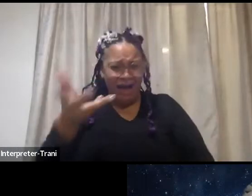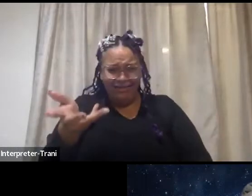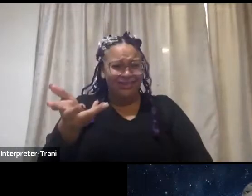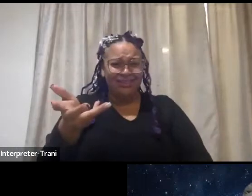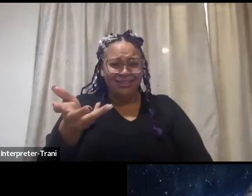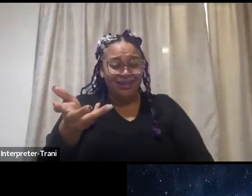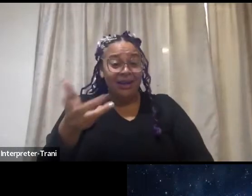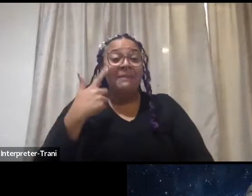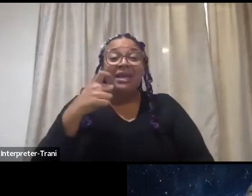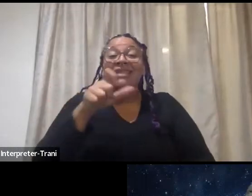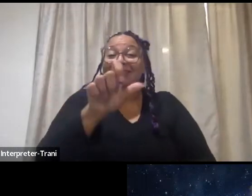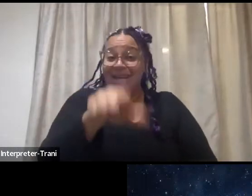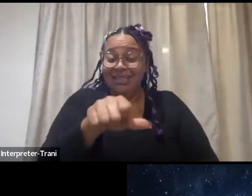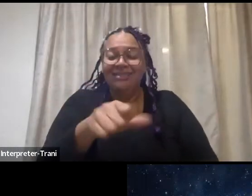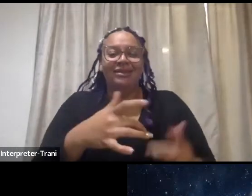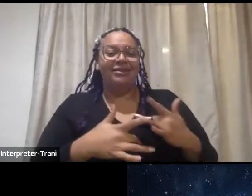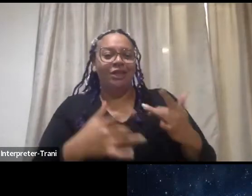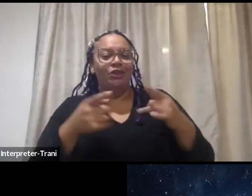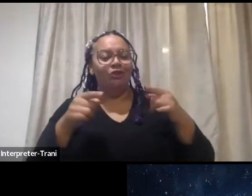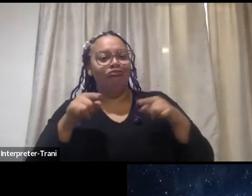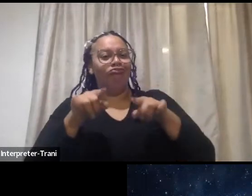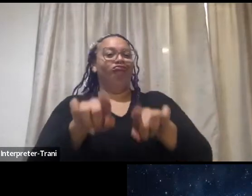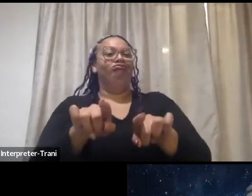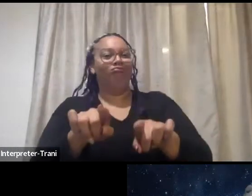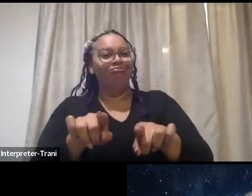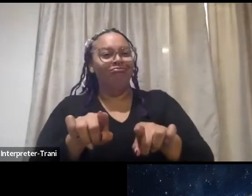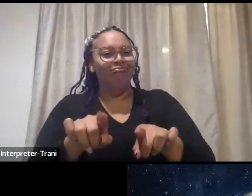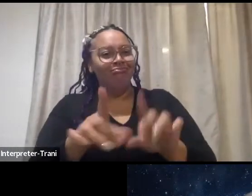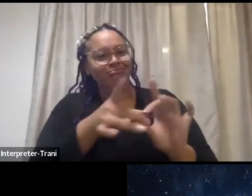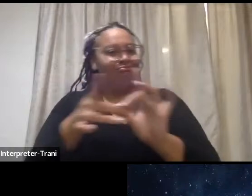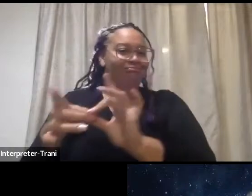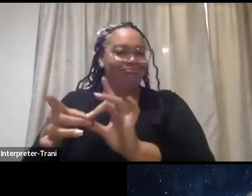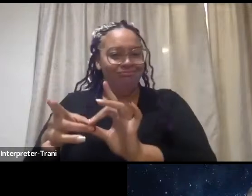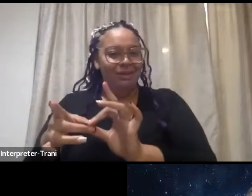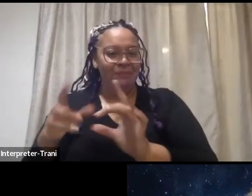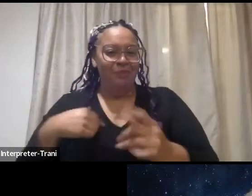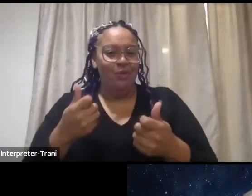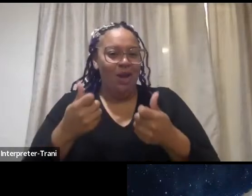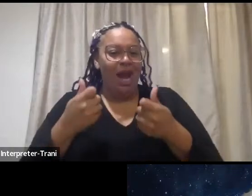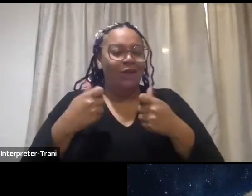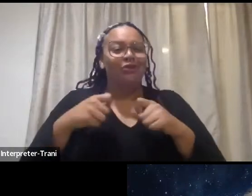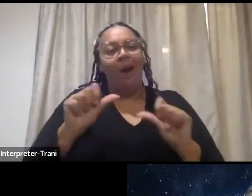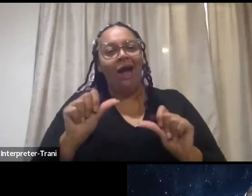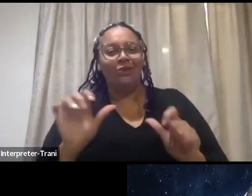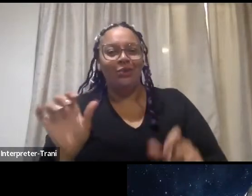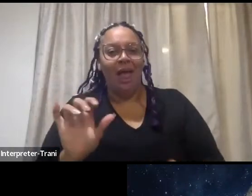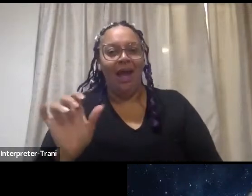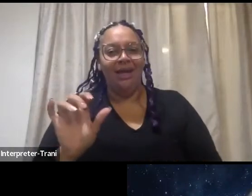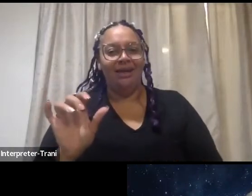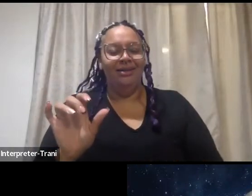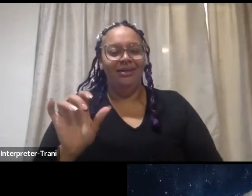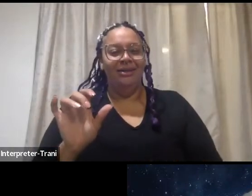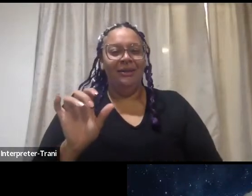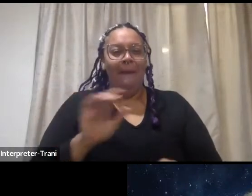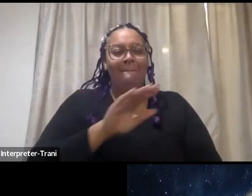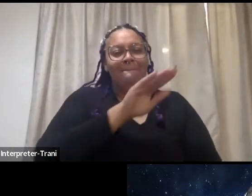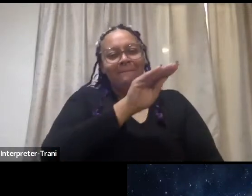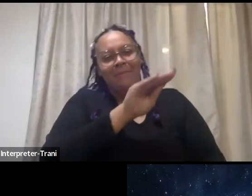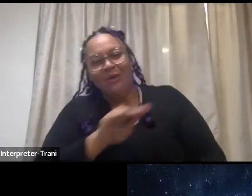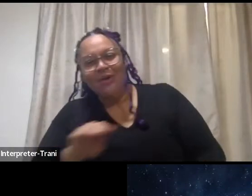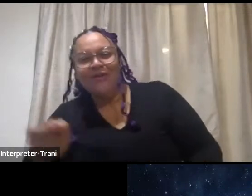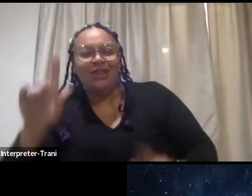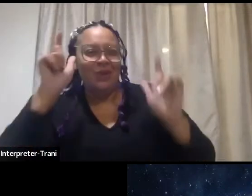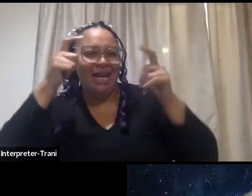Yes, it does coincide when I'm being hard-headed. That's when they bully. Or when I try to, move into an ego spot and they're like,